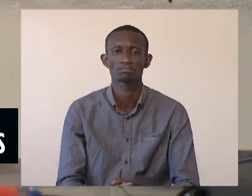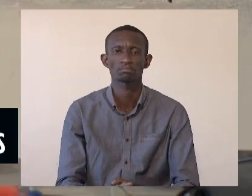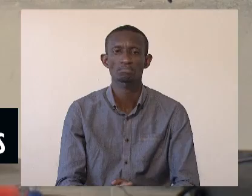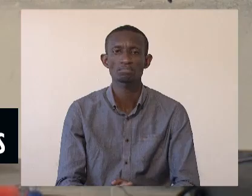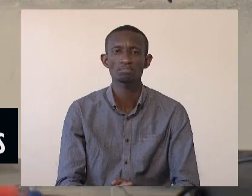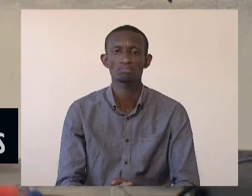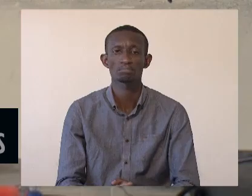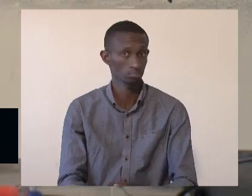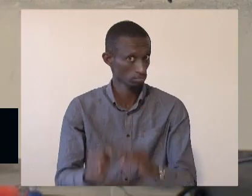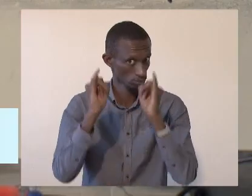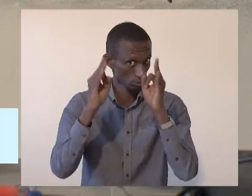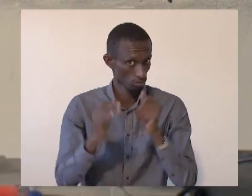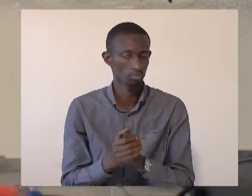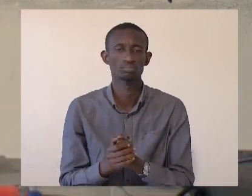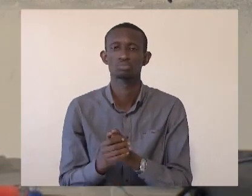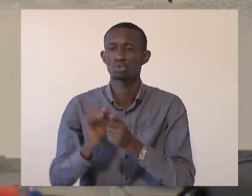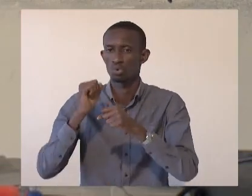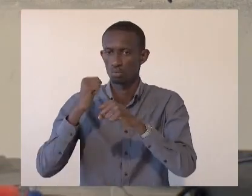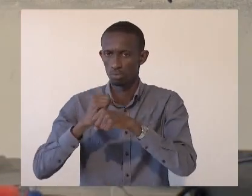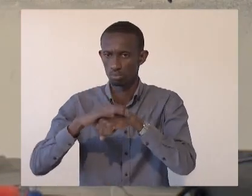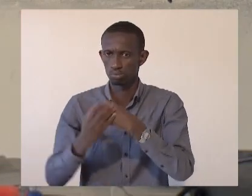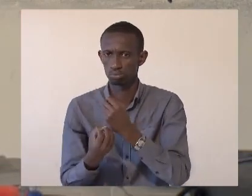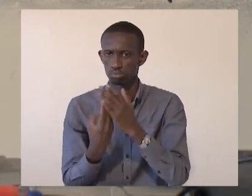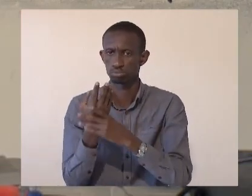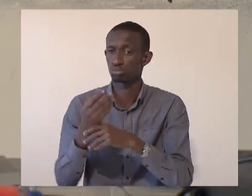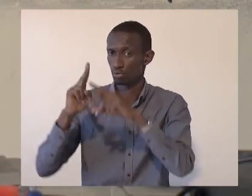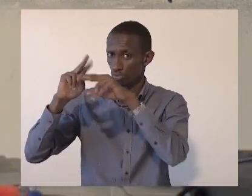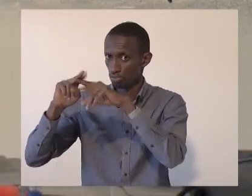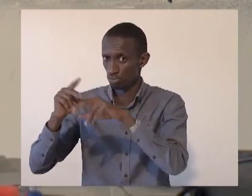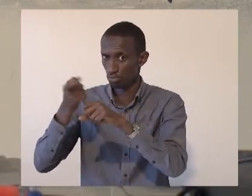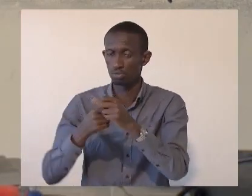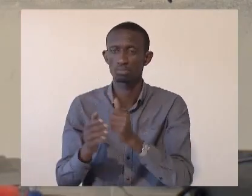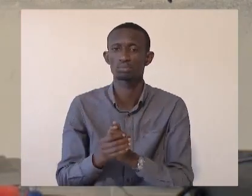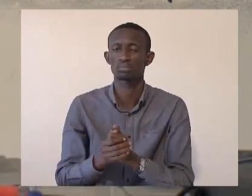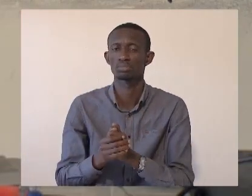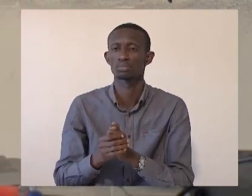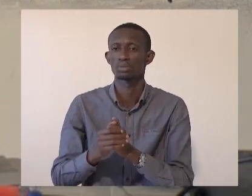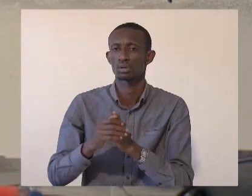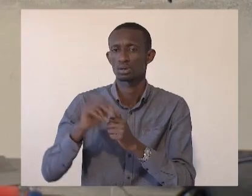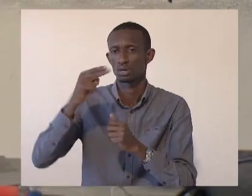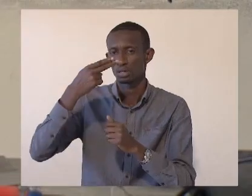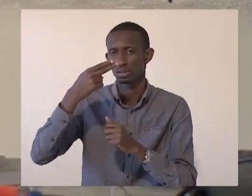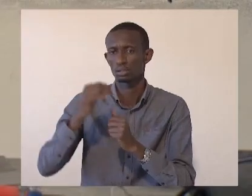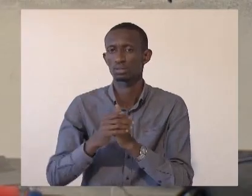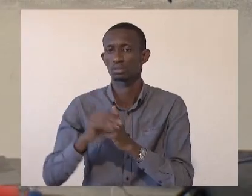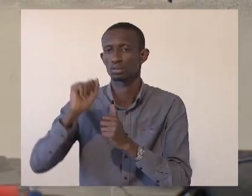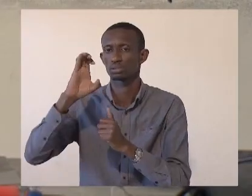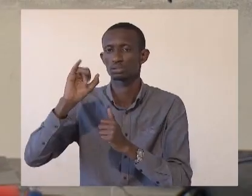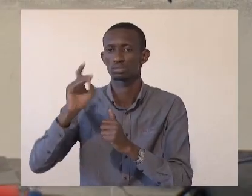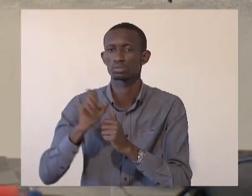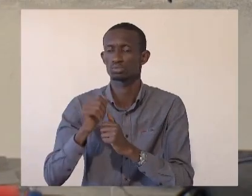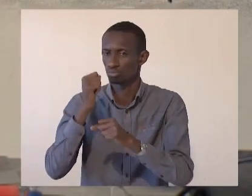when we produce salts from hydrochloric acid, we produce salts which are